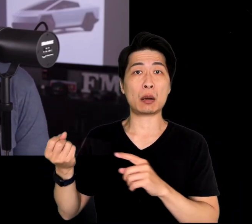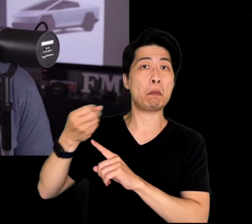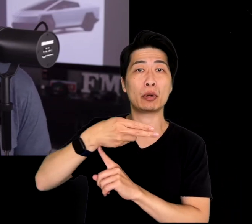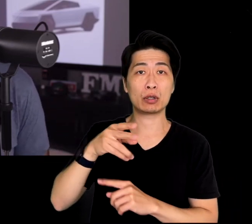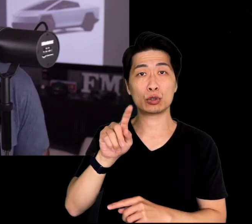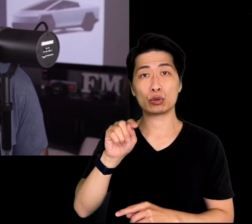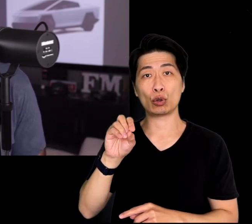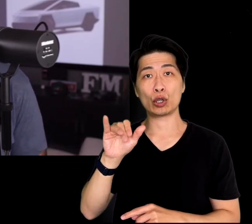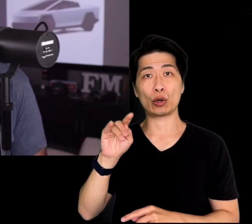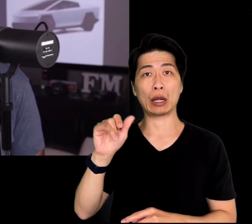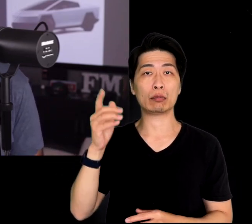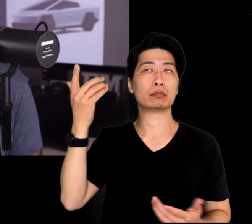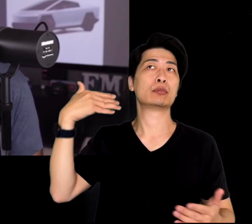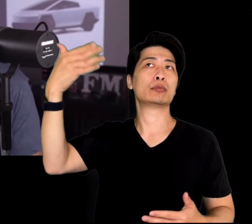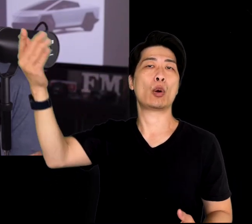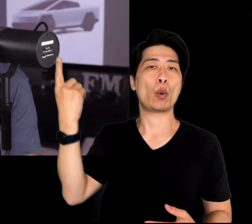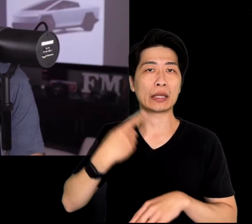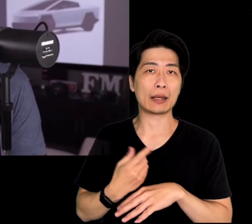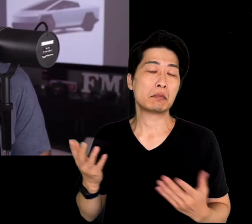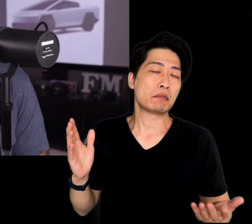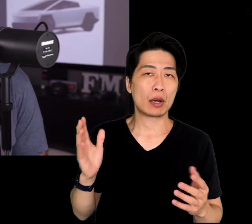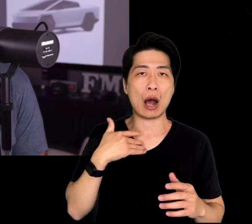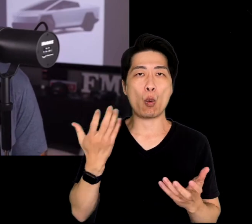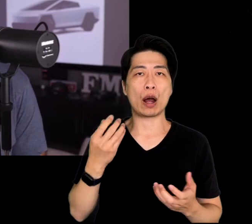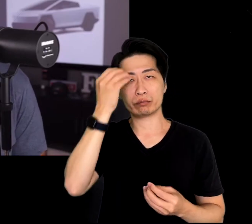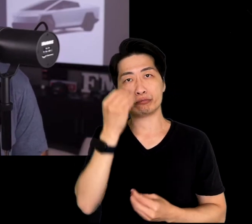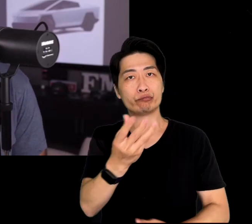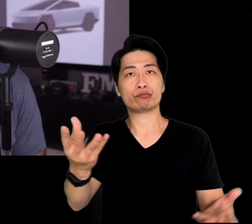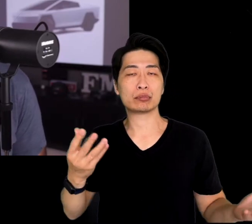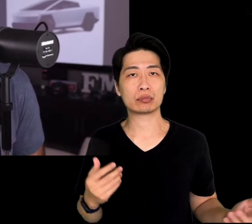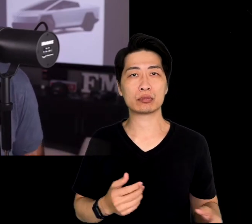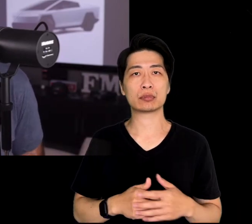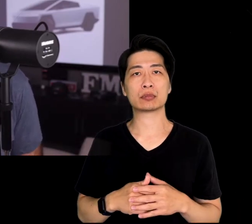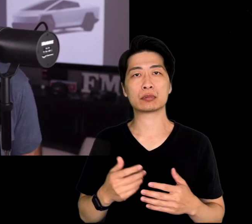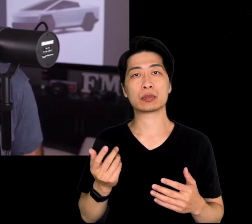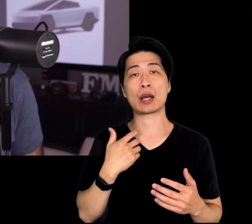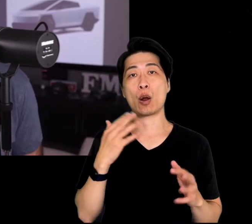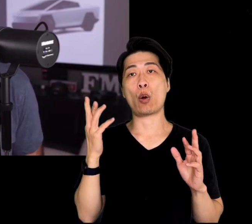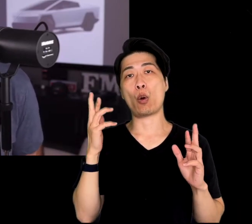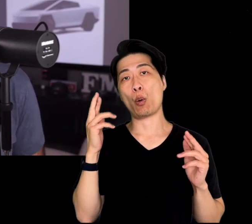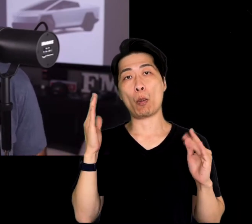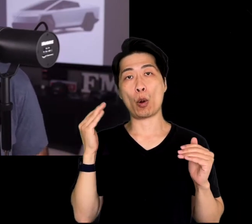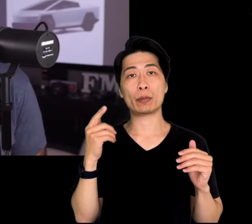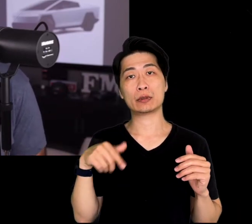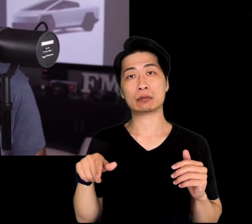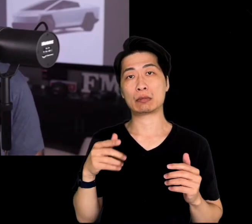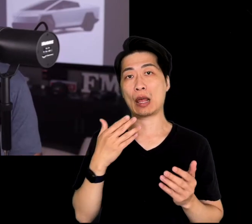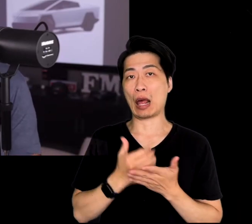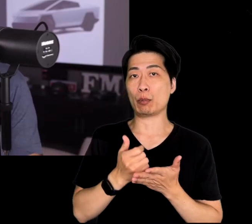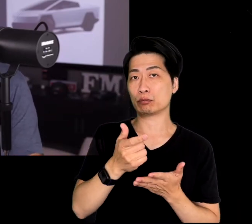freaking bigger than Toyota one day. So who knows? But just wanted to bring that forward to you, for you rather. I hope this was